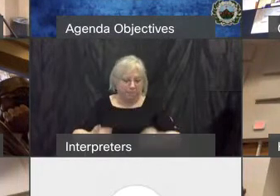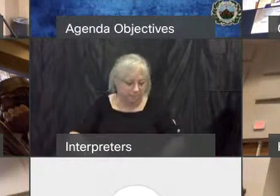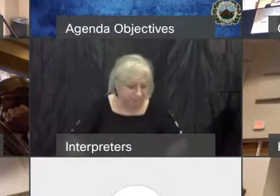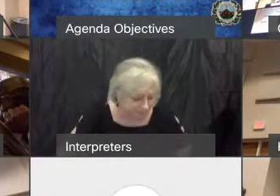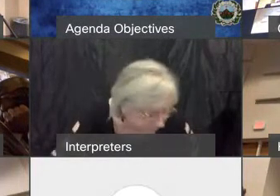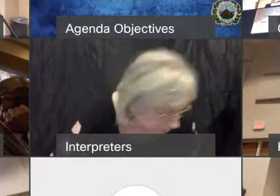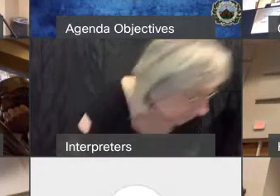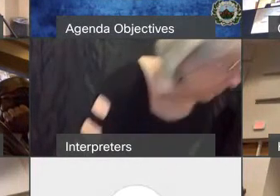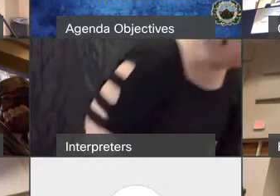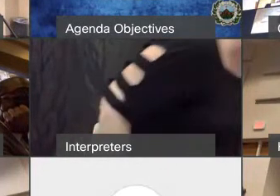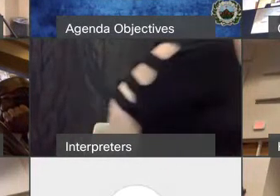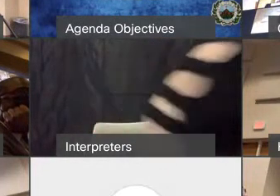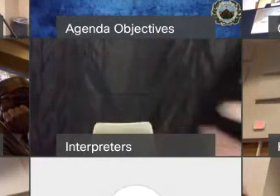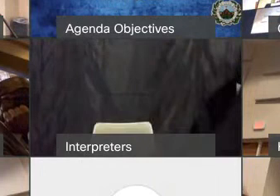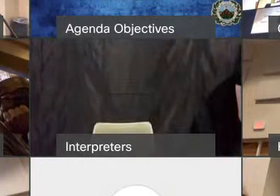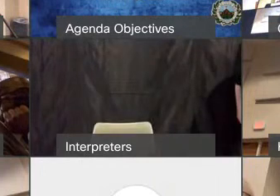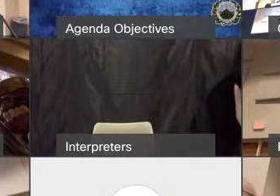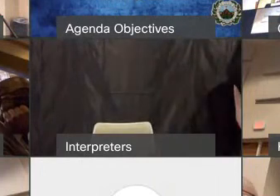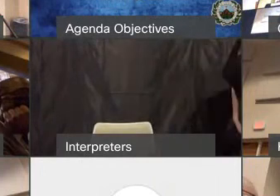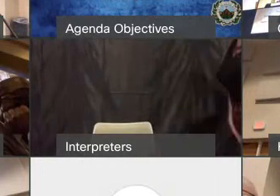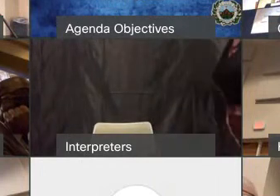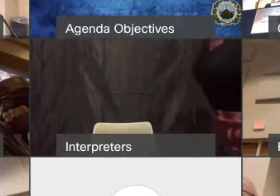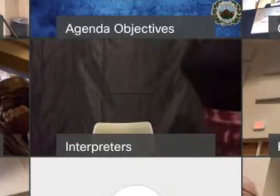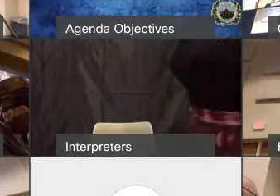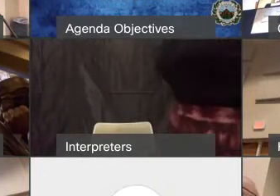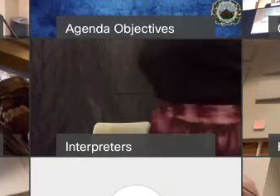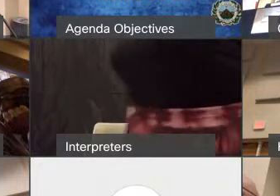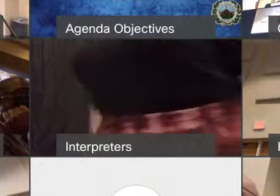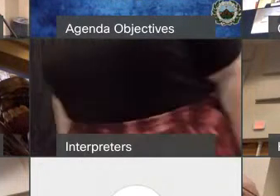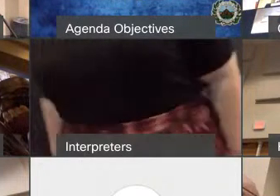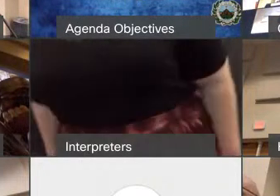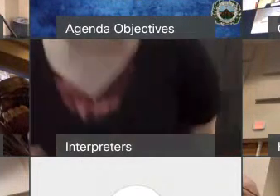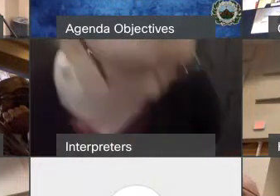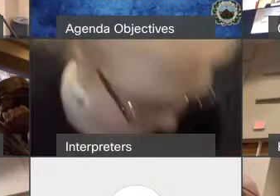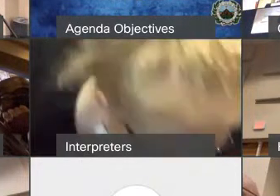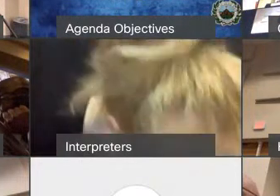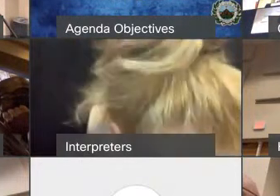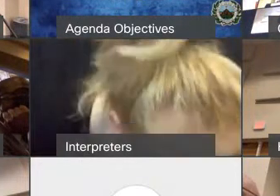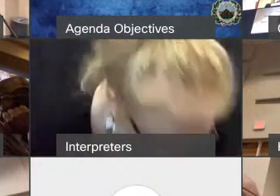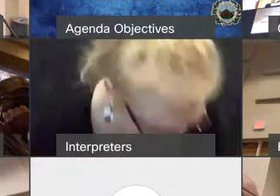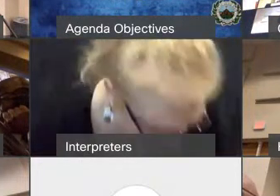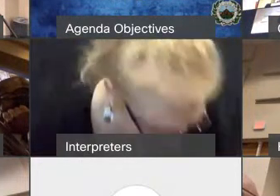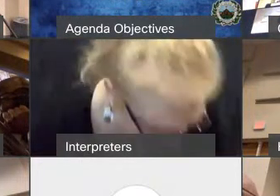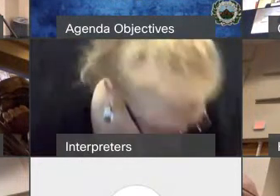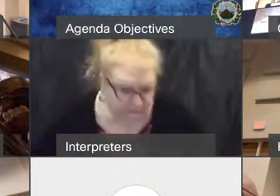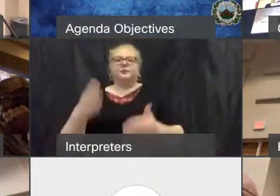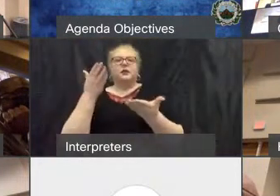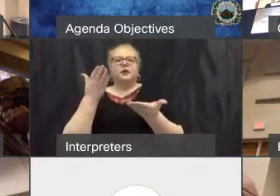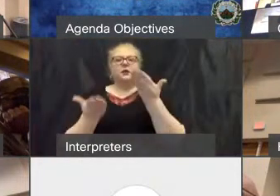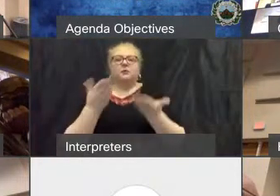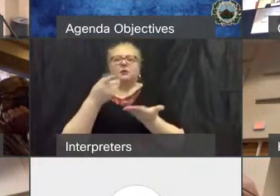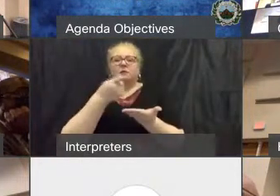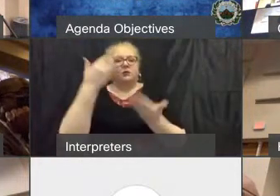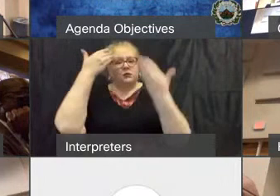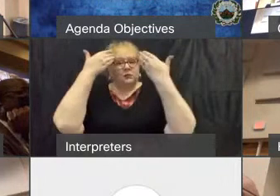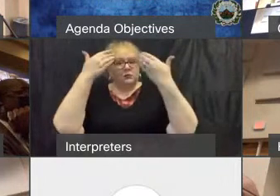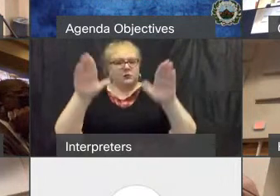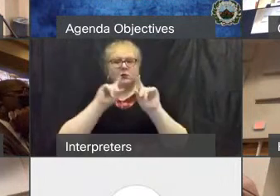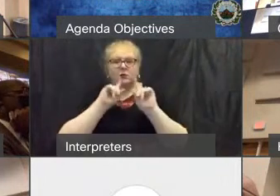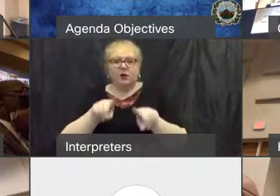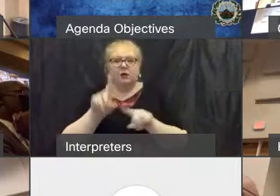don't know this question answer, but do we have any undocumented people in the city of Little Rock?